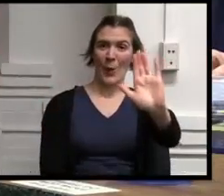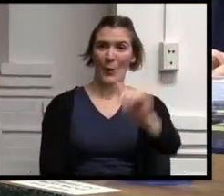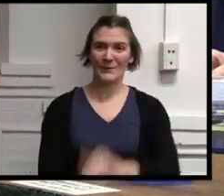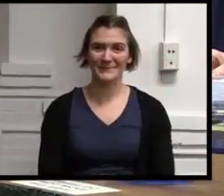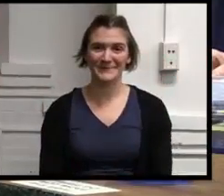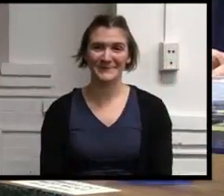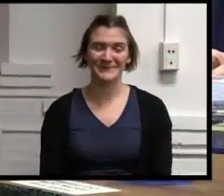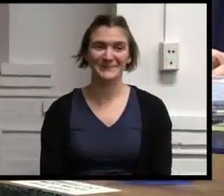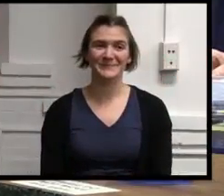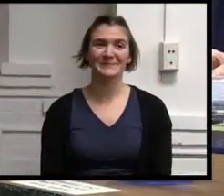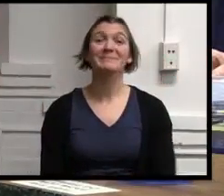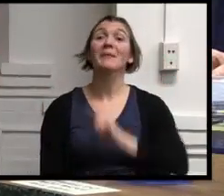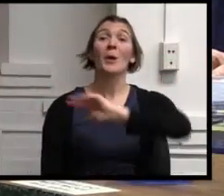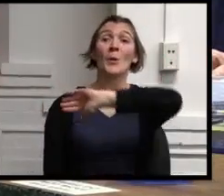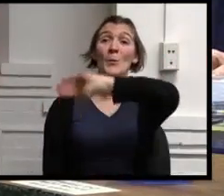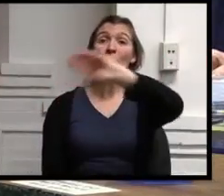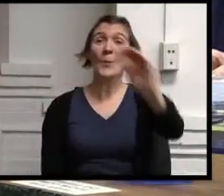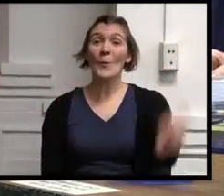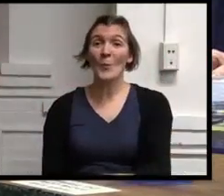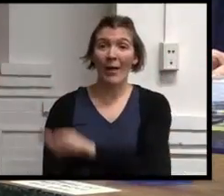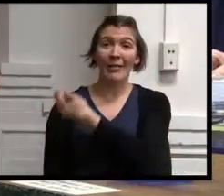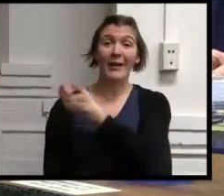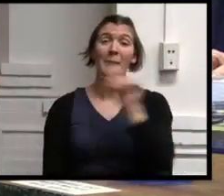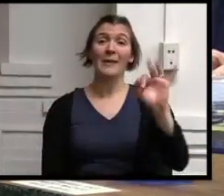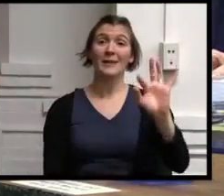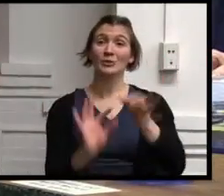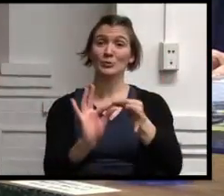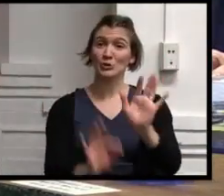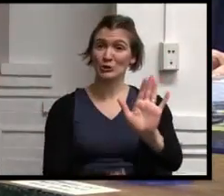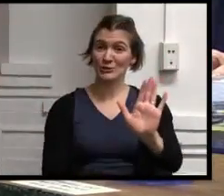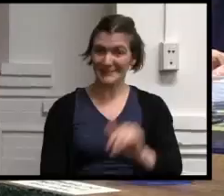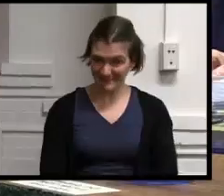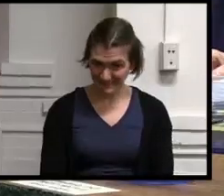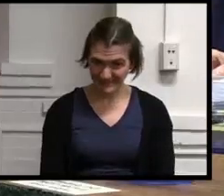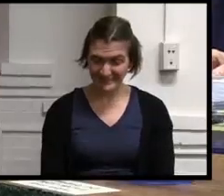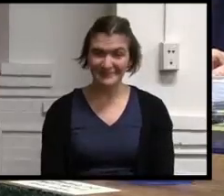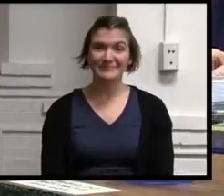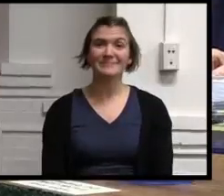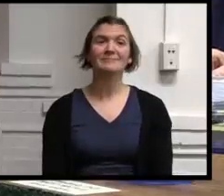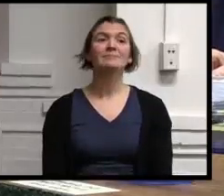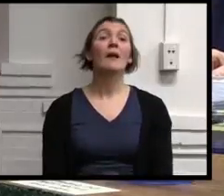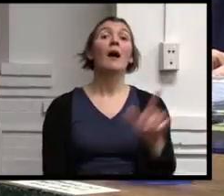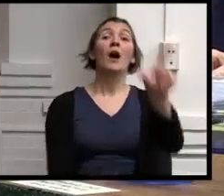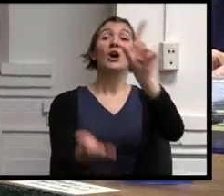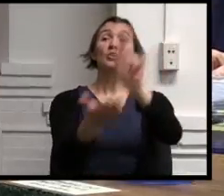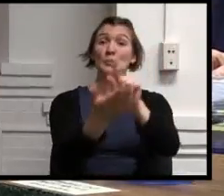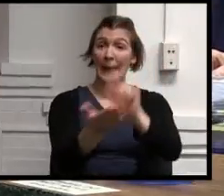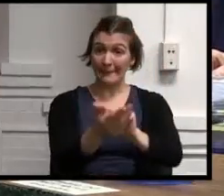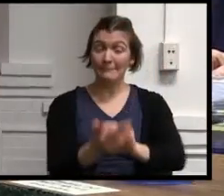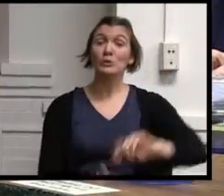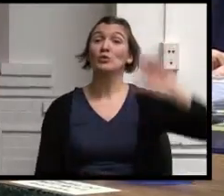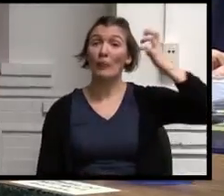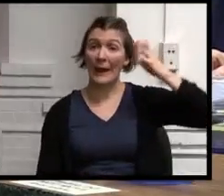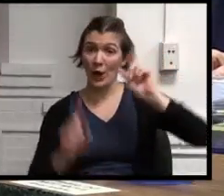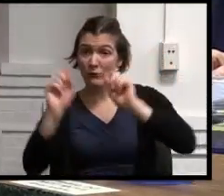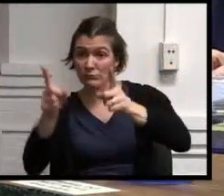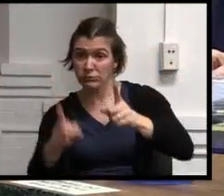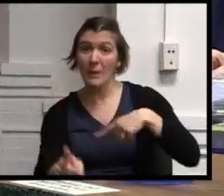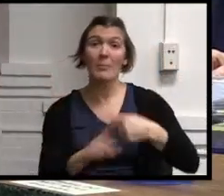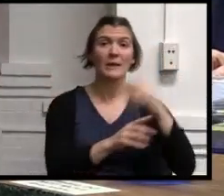recorded. I want to welcome our ASL interpreters, members of the press, and our